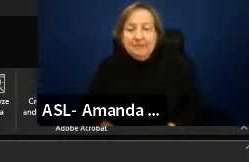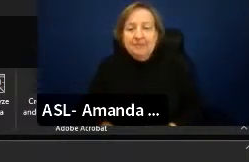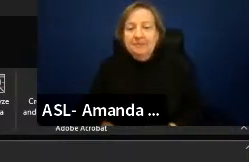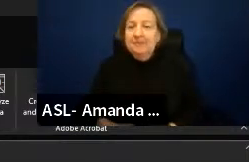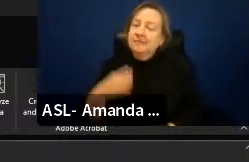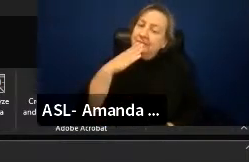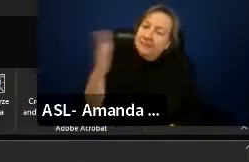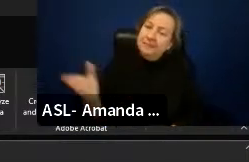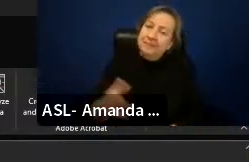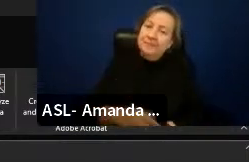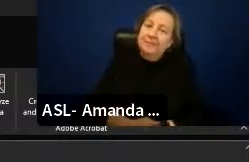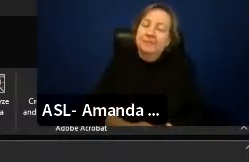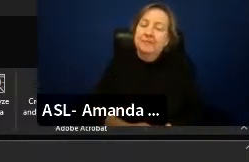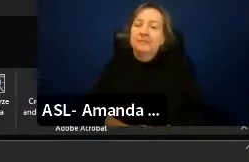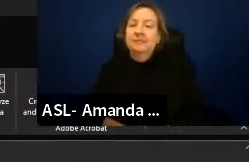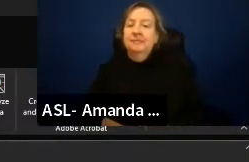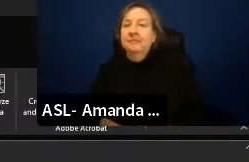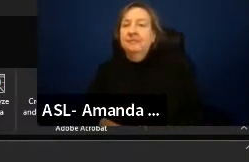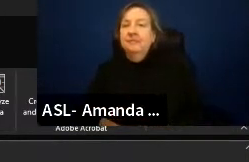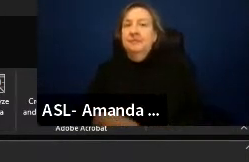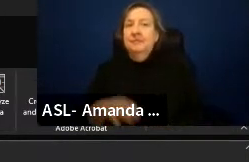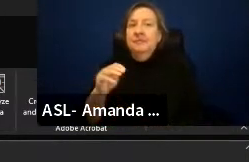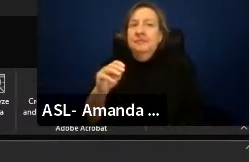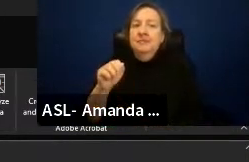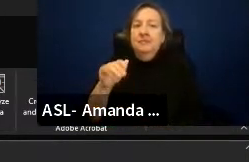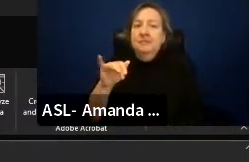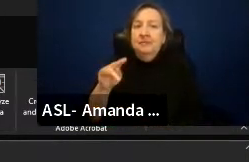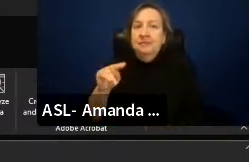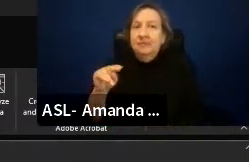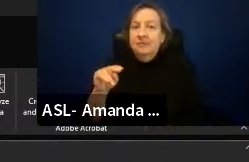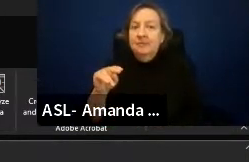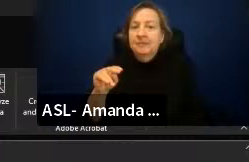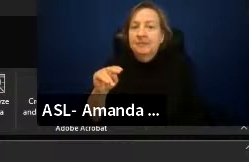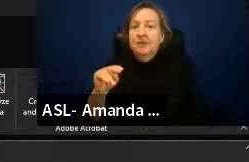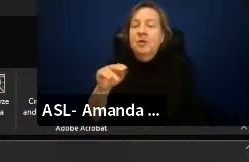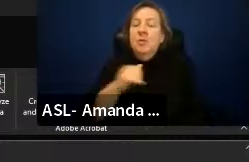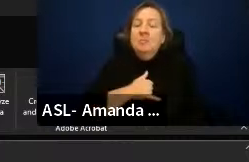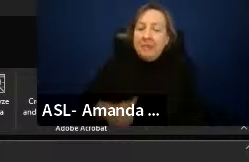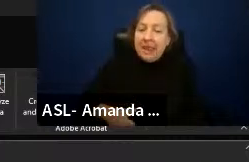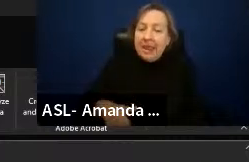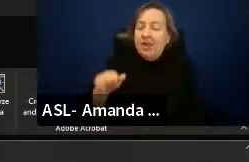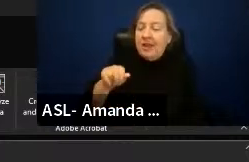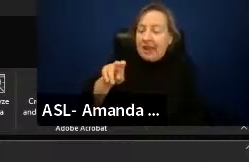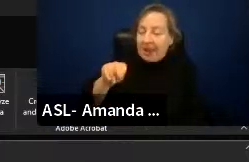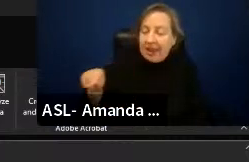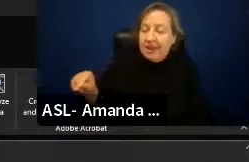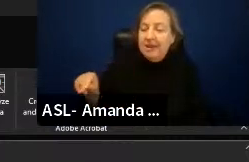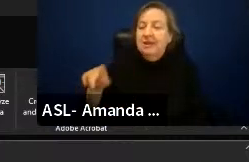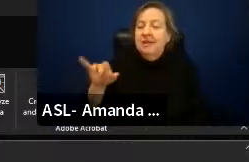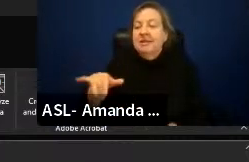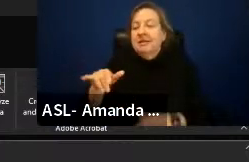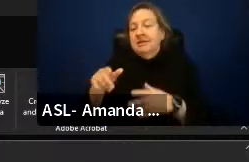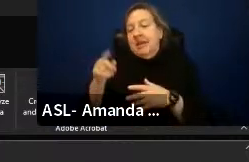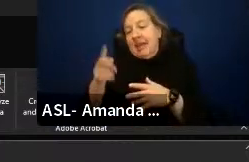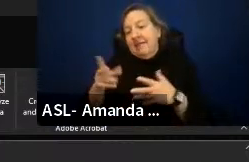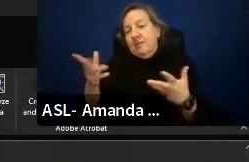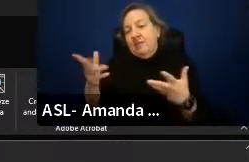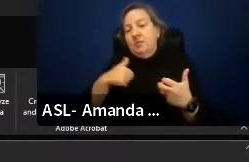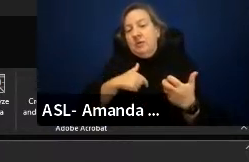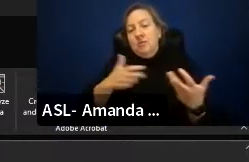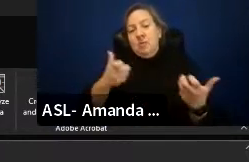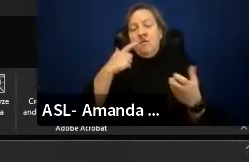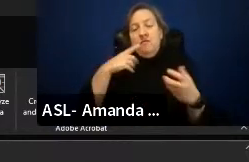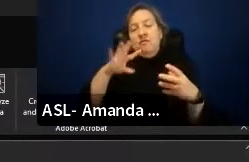Thank you. Marianne? I think this is half of what we actually wanted for the 40+